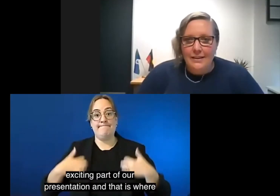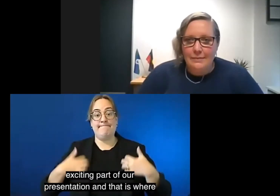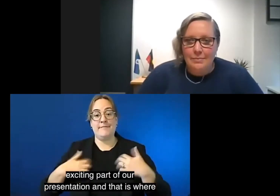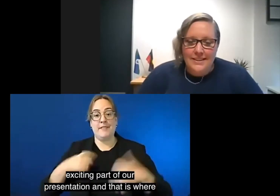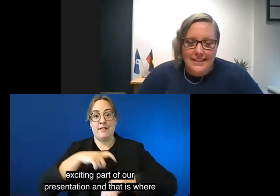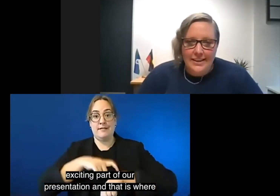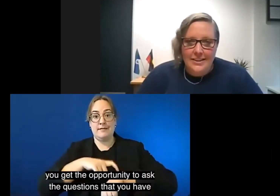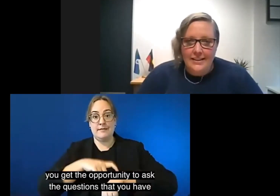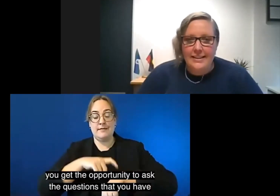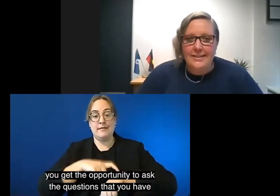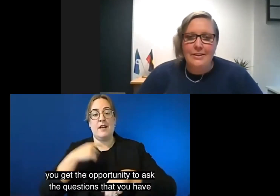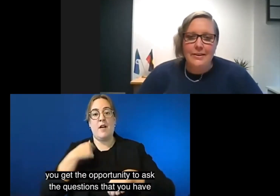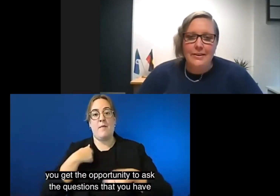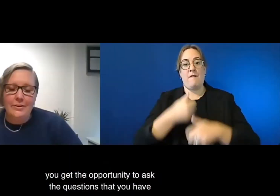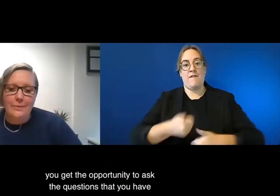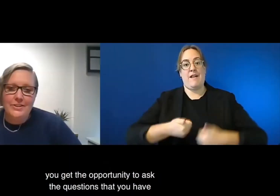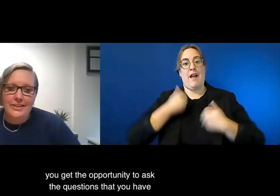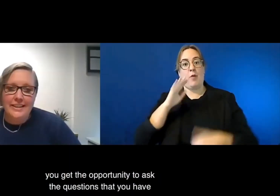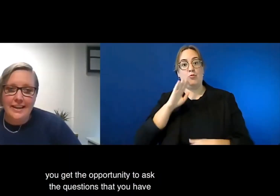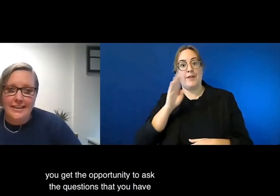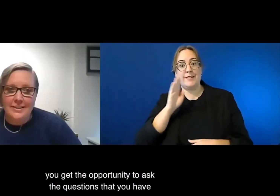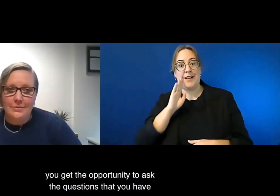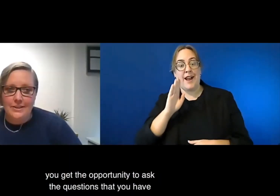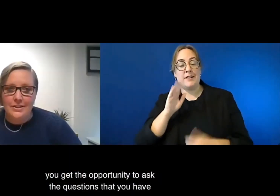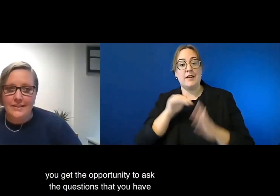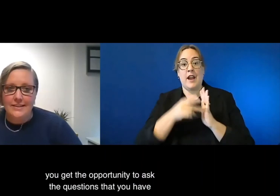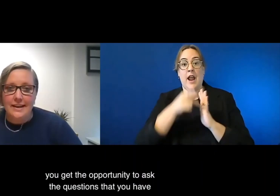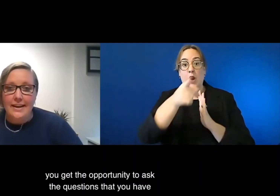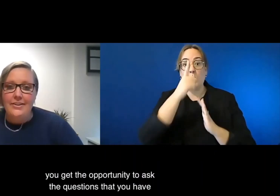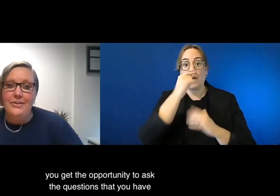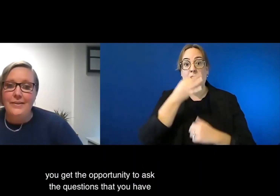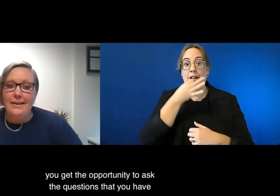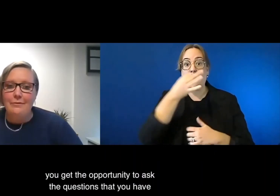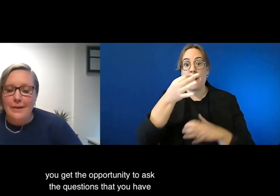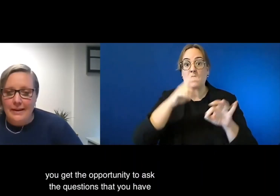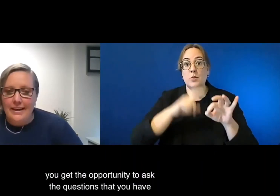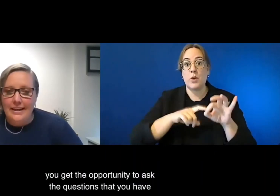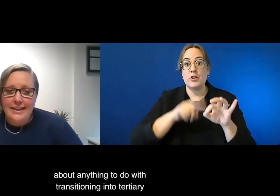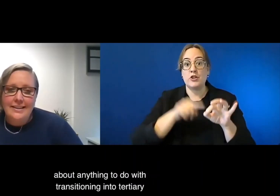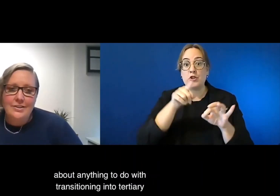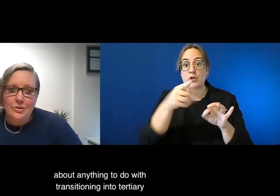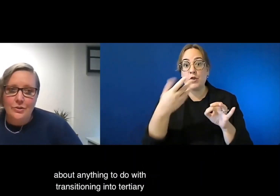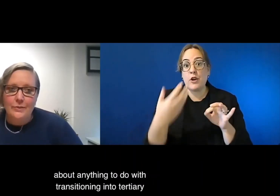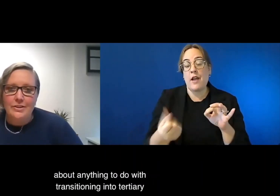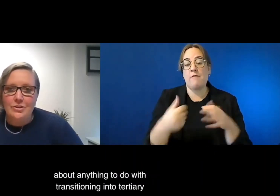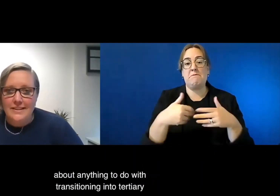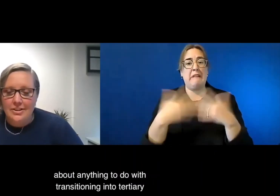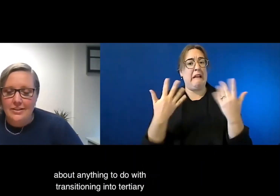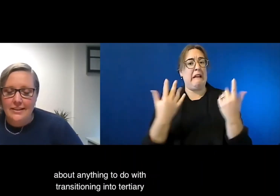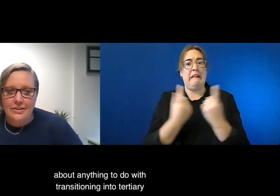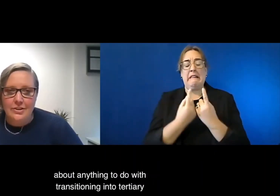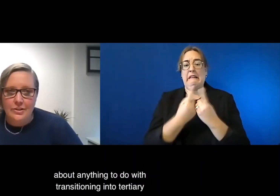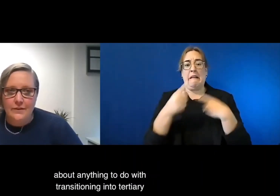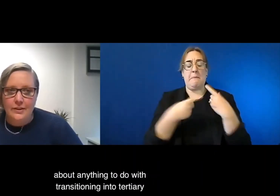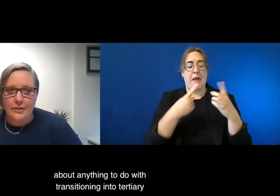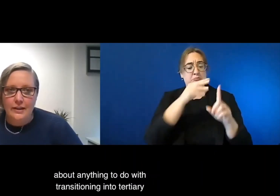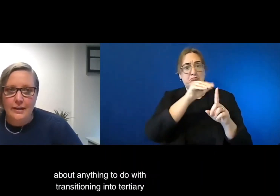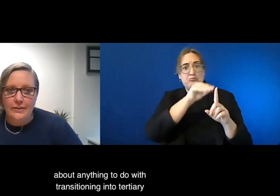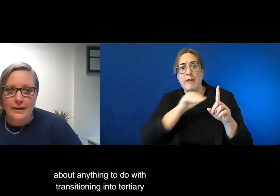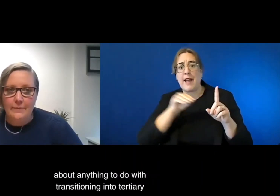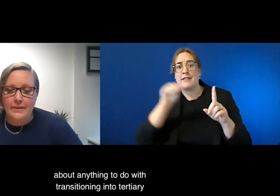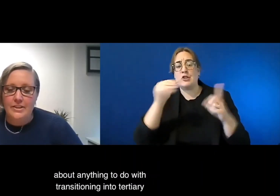our presentation, and that is where you get the opportunity to ask the questions that you have about anything to do with transitioning into